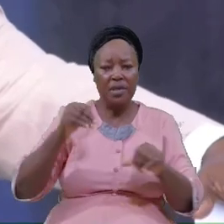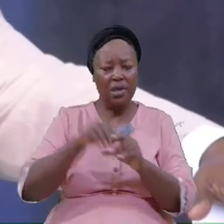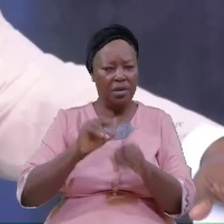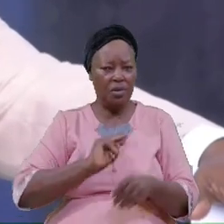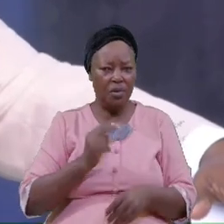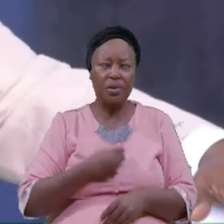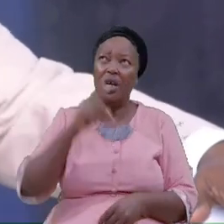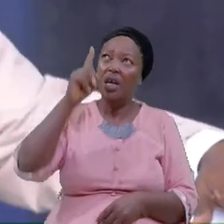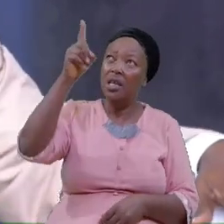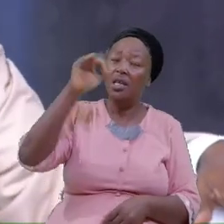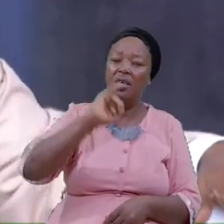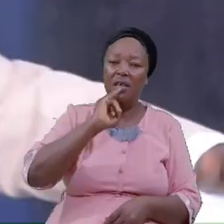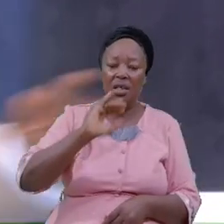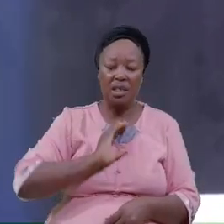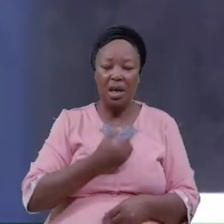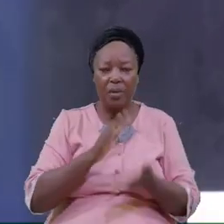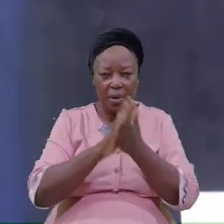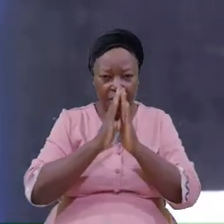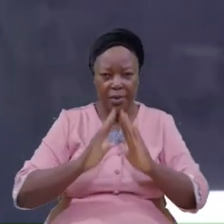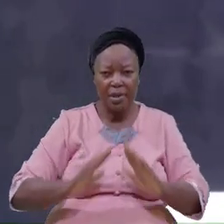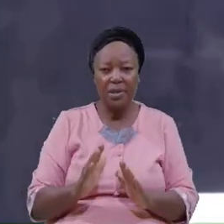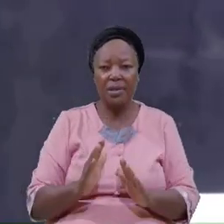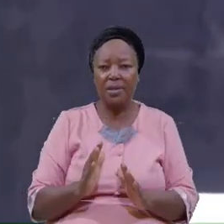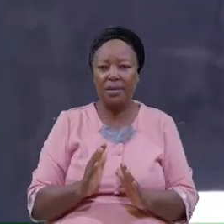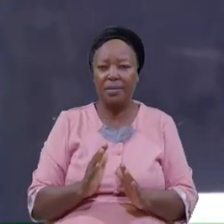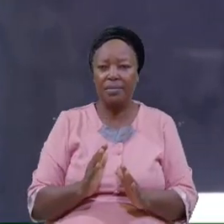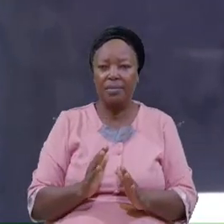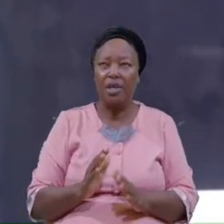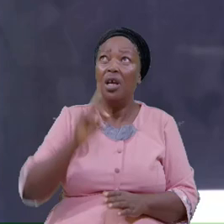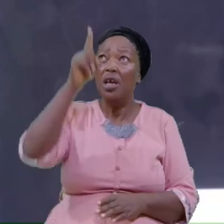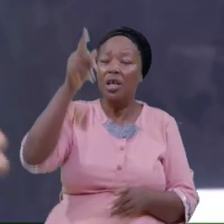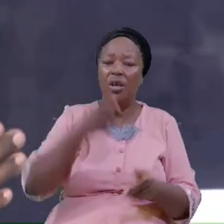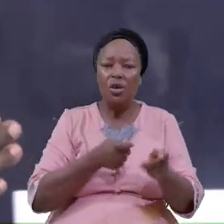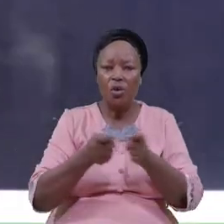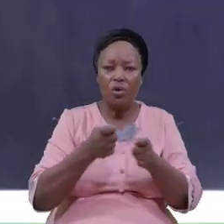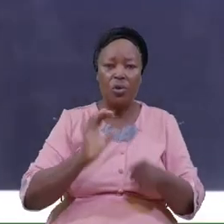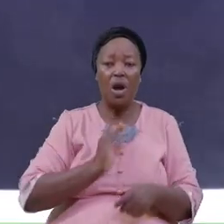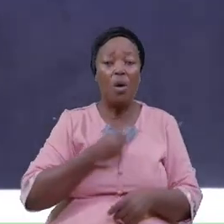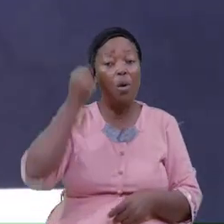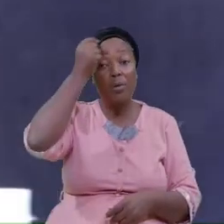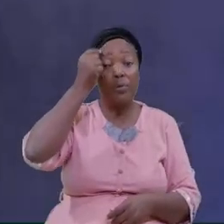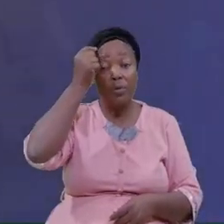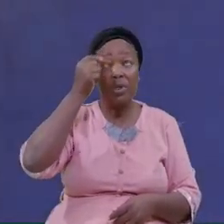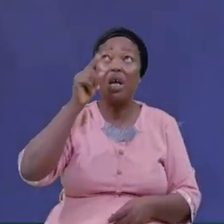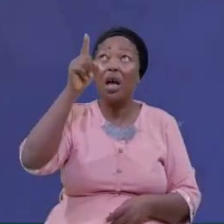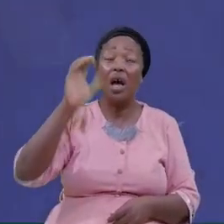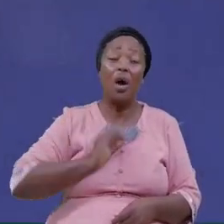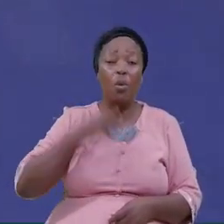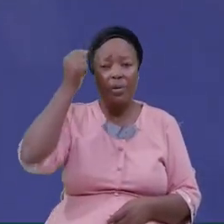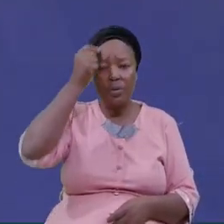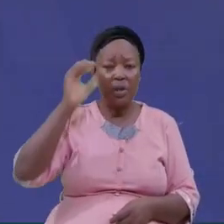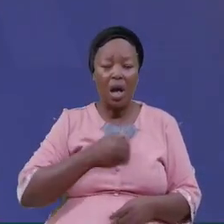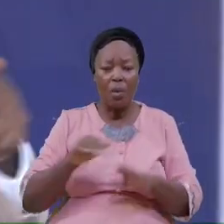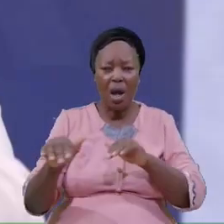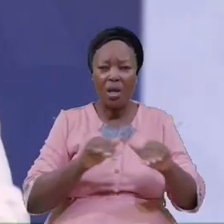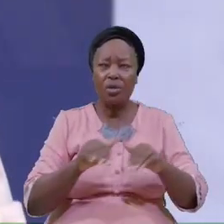is our peace. Car il est notre paix. He controls our thought. Il contrôle our nos thought, pensées. Our action. He